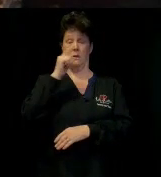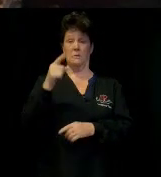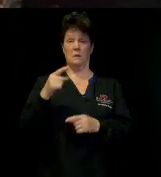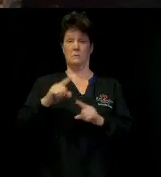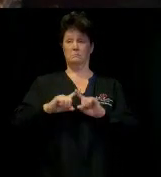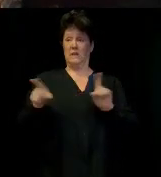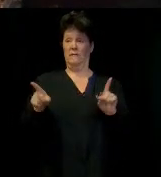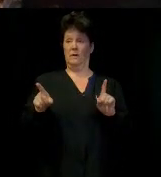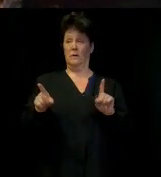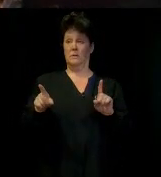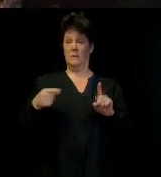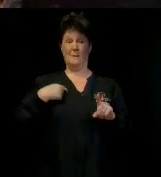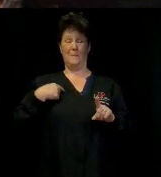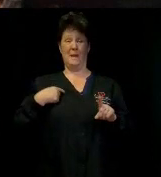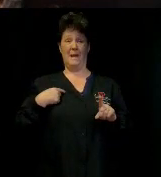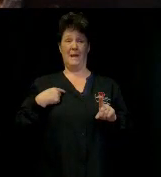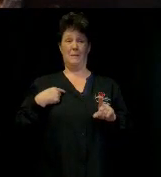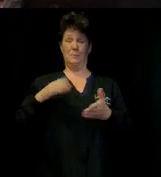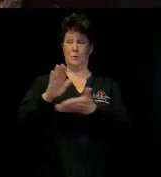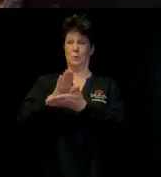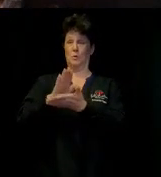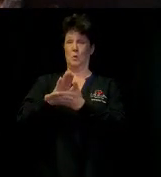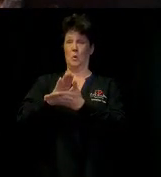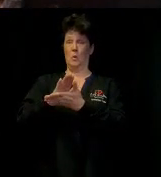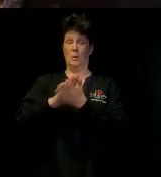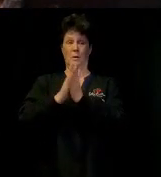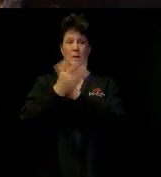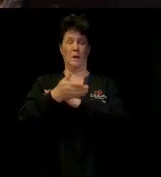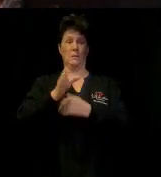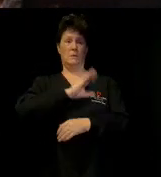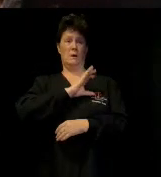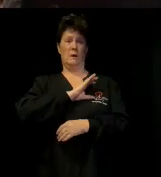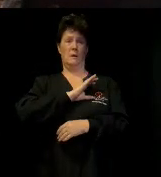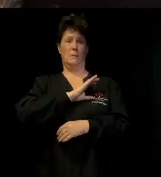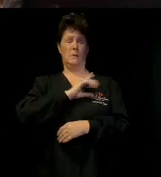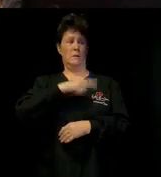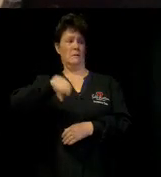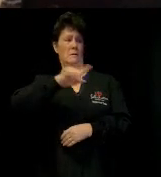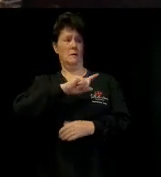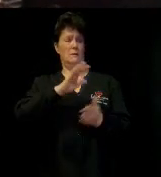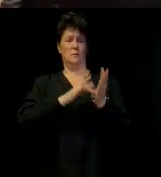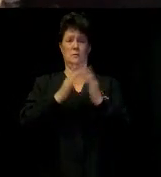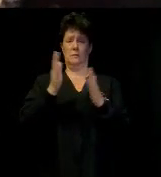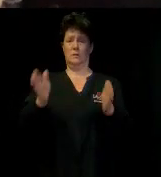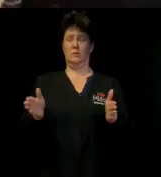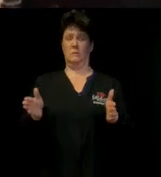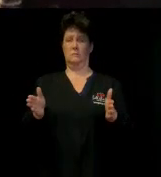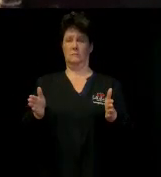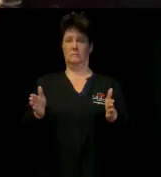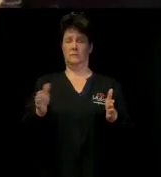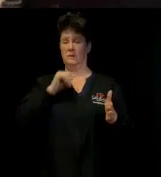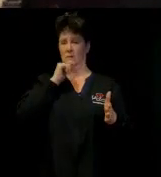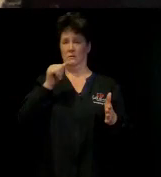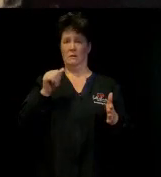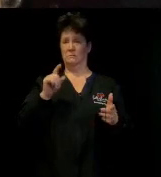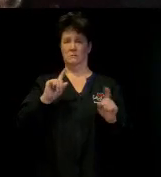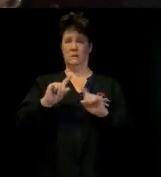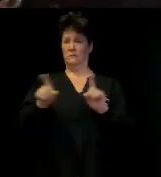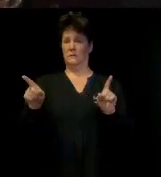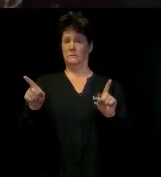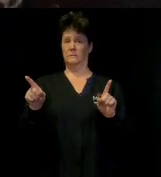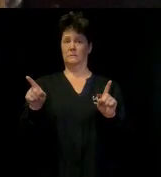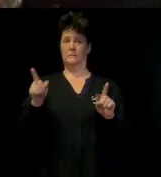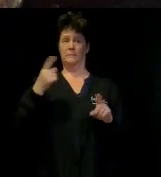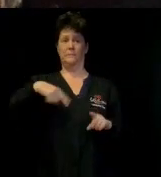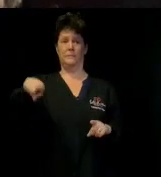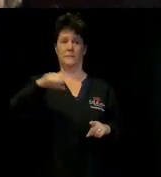I. It's just about how you see things. All right. So we're gonna jump into this night. It's gonna be a lot of fun. So I'm gonna read a few things here. You and